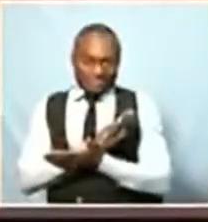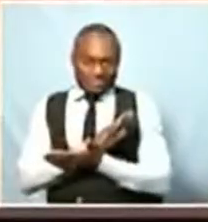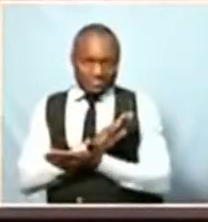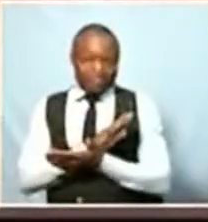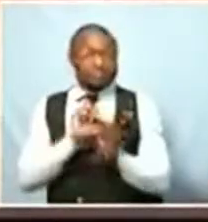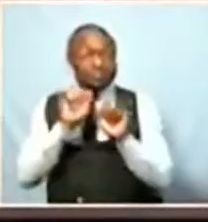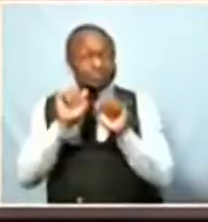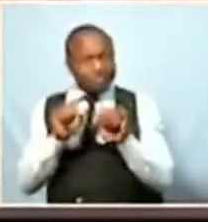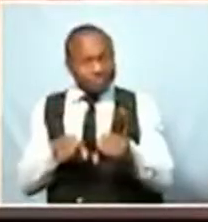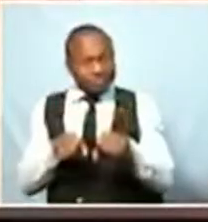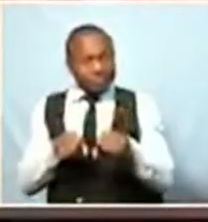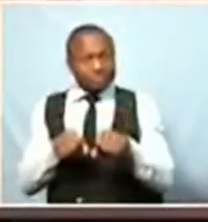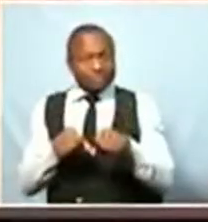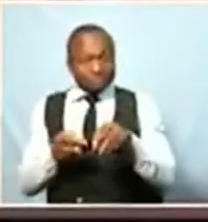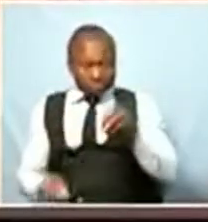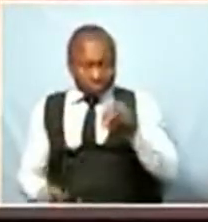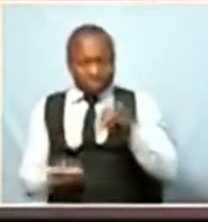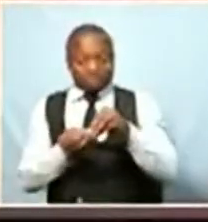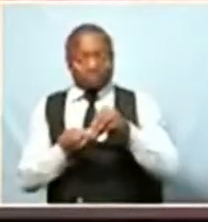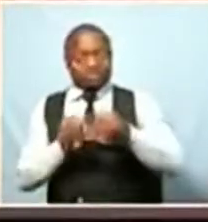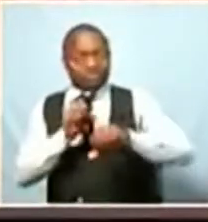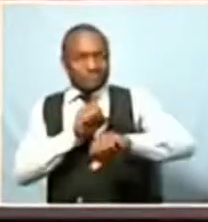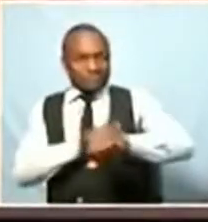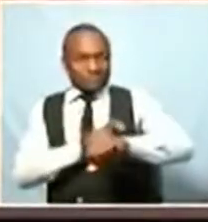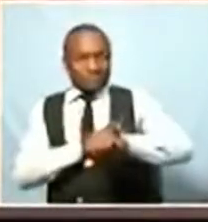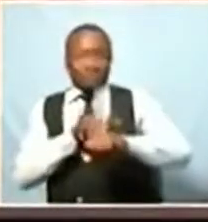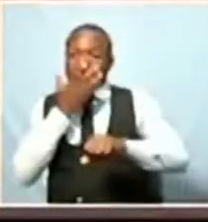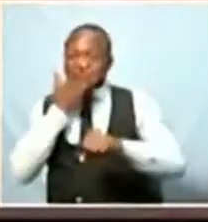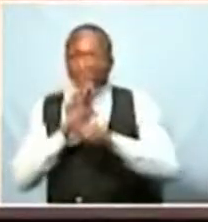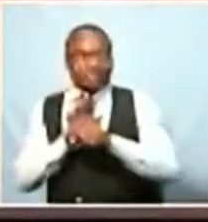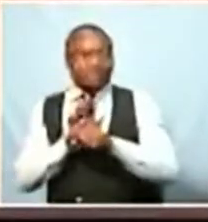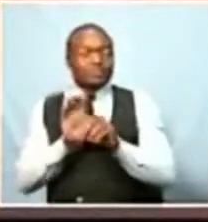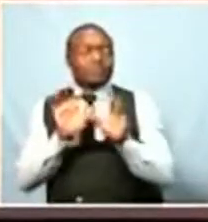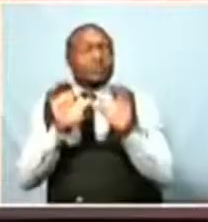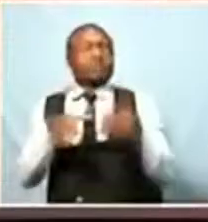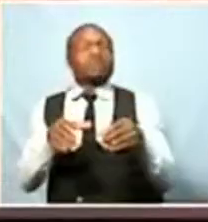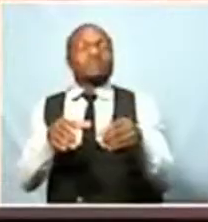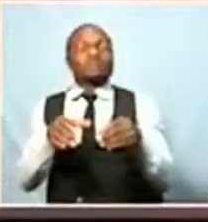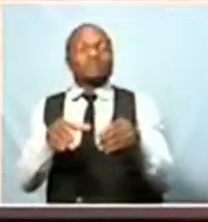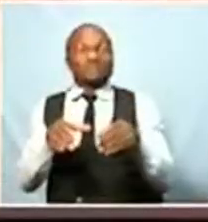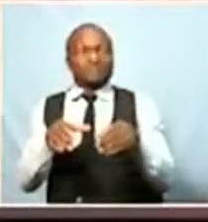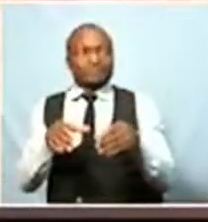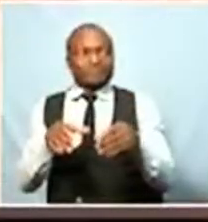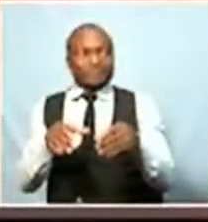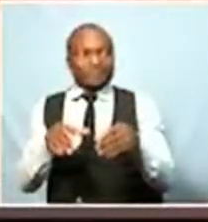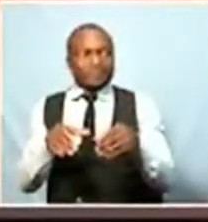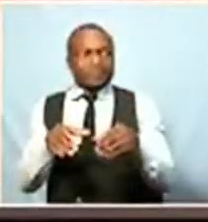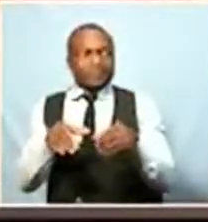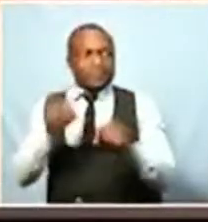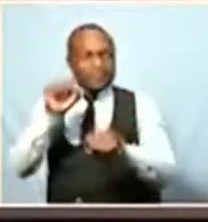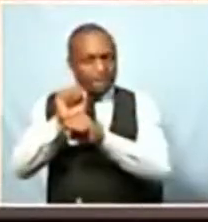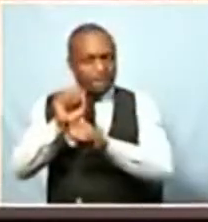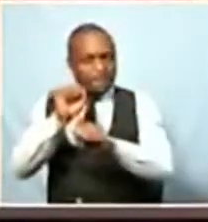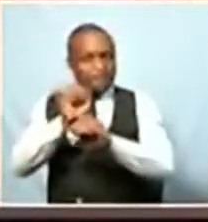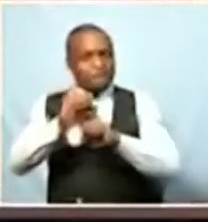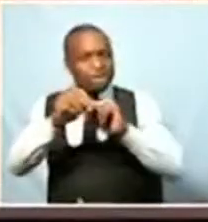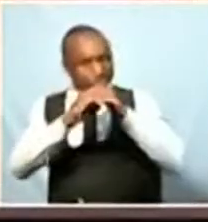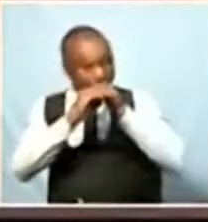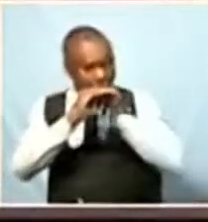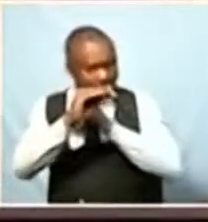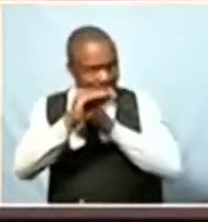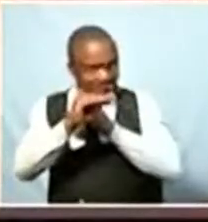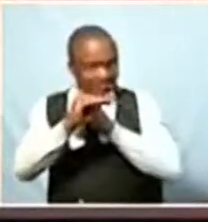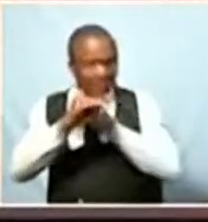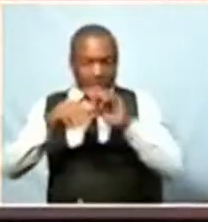Would you like to attach a time frame and commit to this committee at operational level